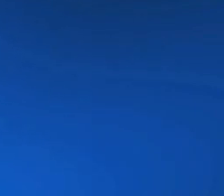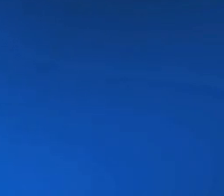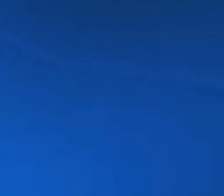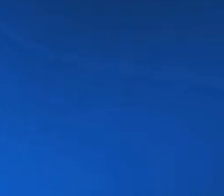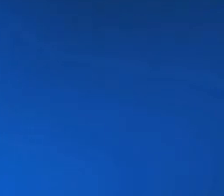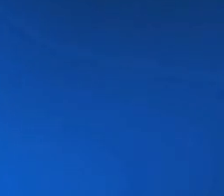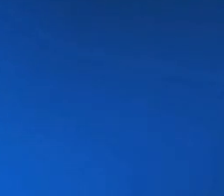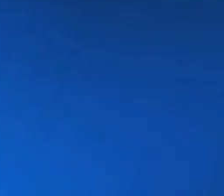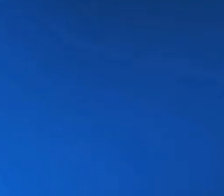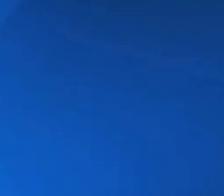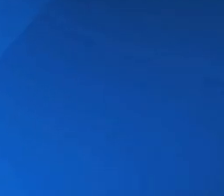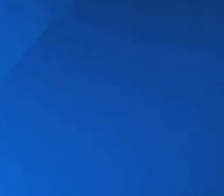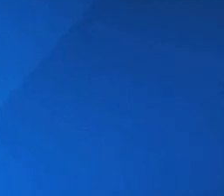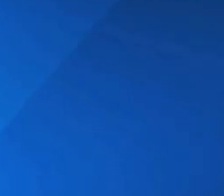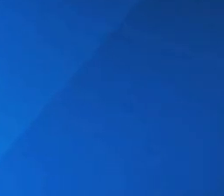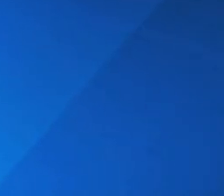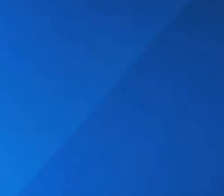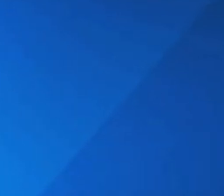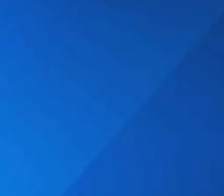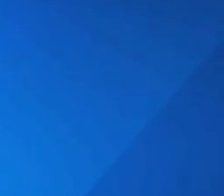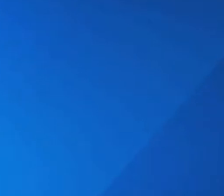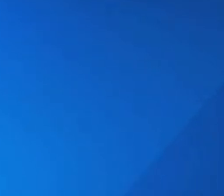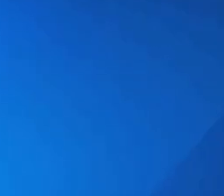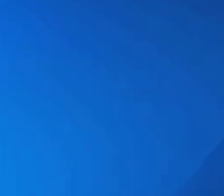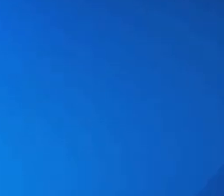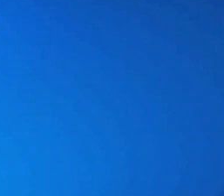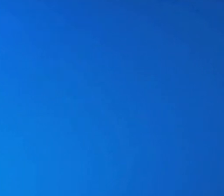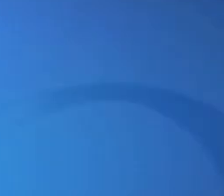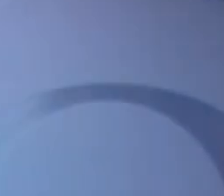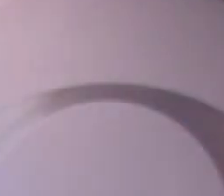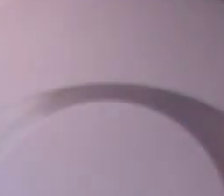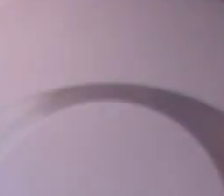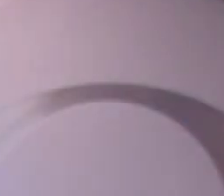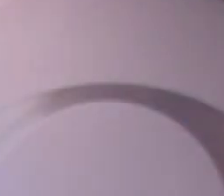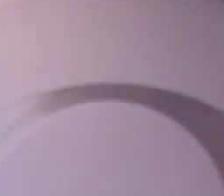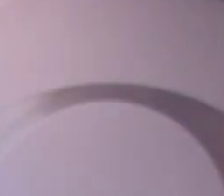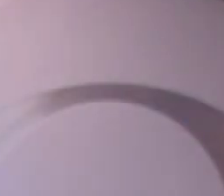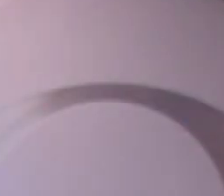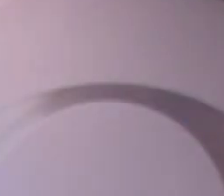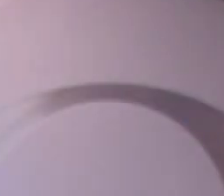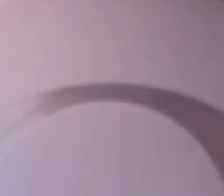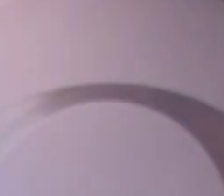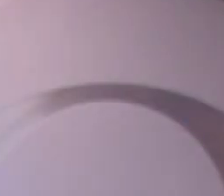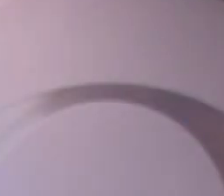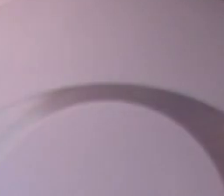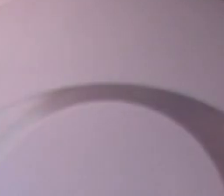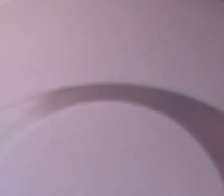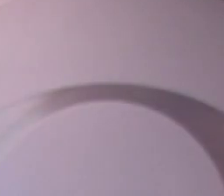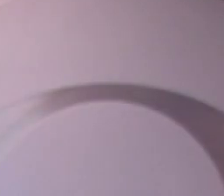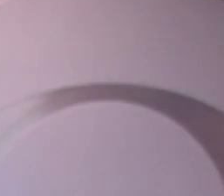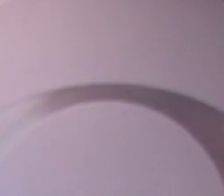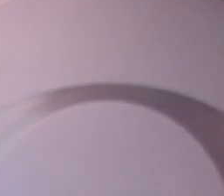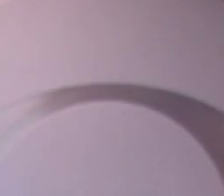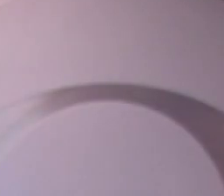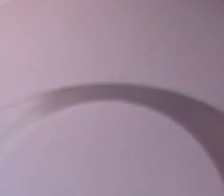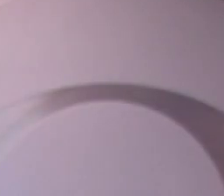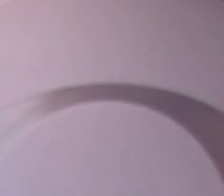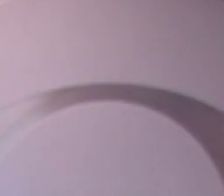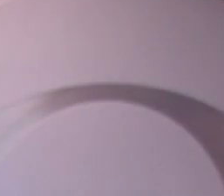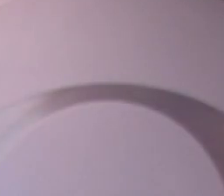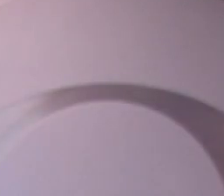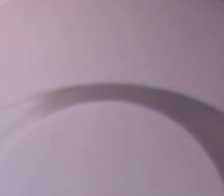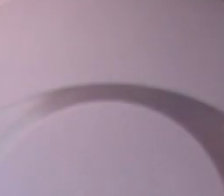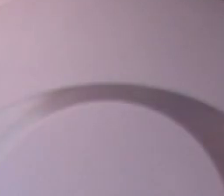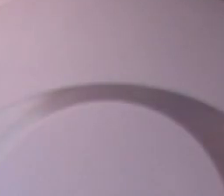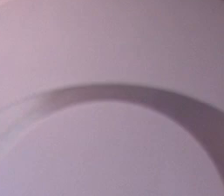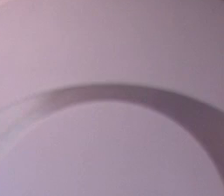From CBS 2 News, this is a special report. Mayor de Blasio is giving an update on the coronavirus